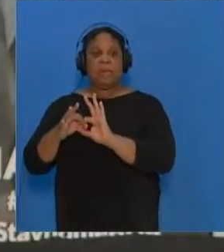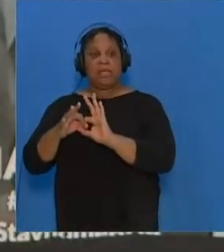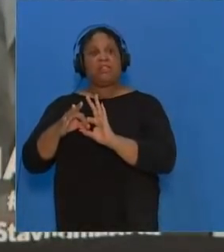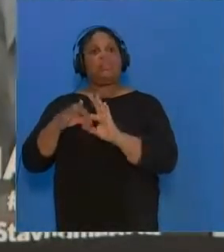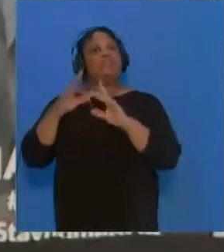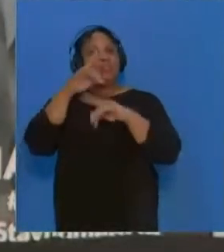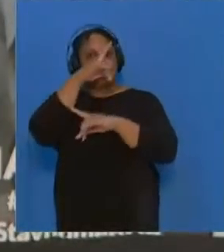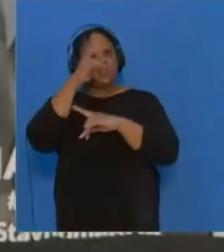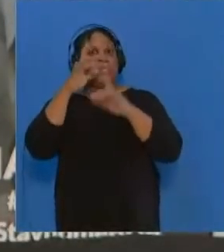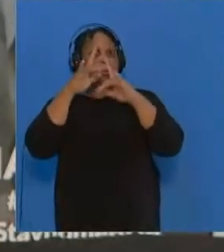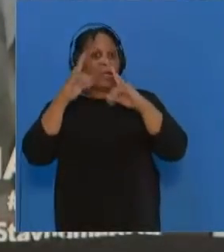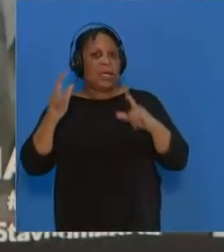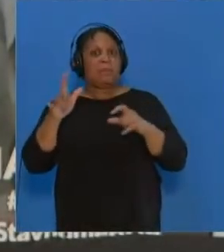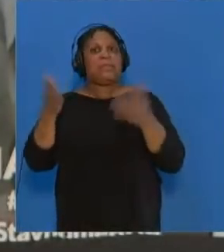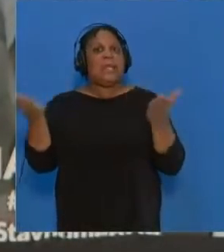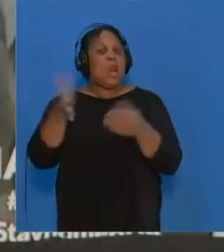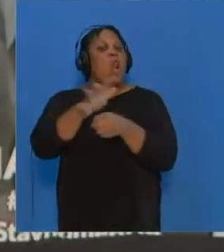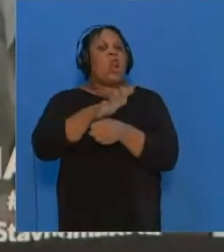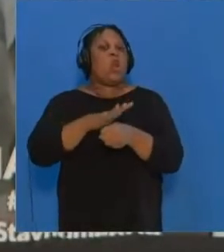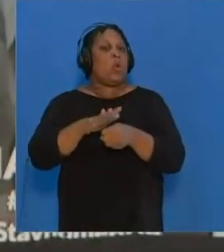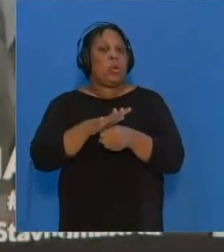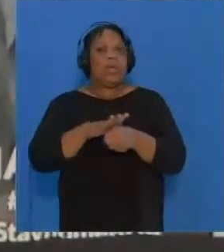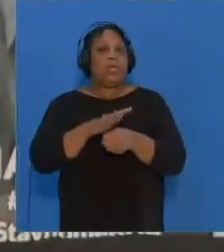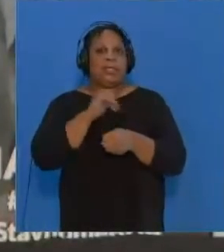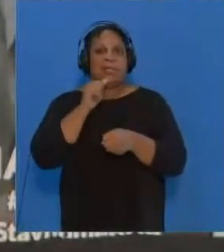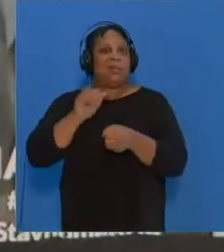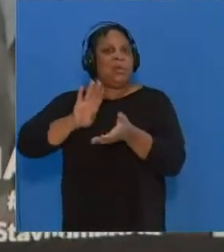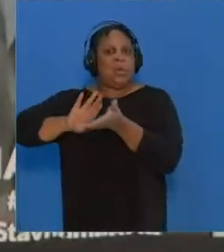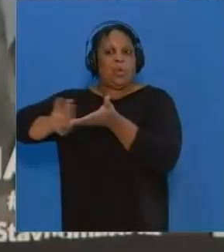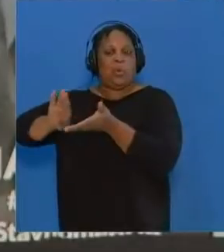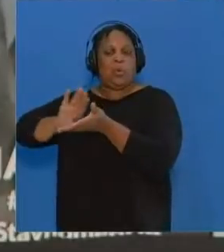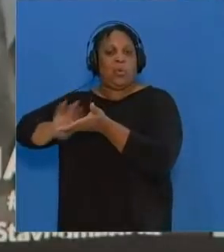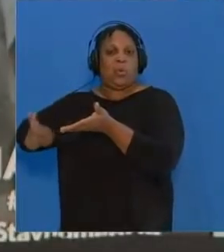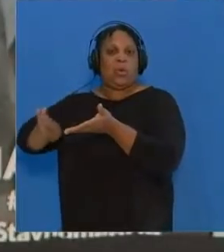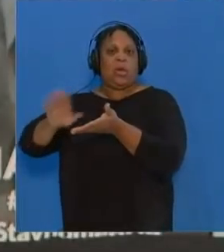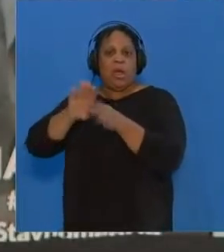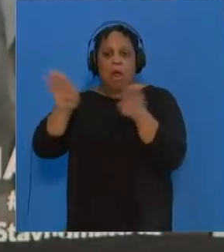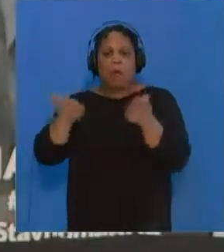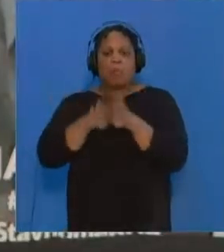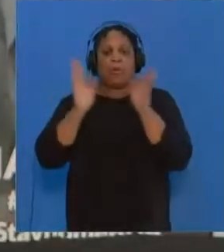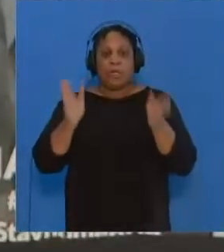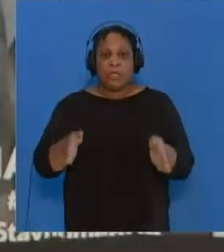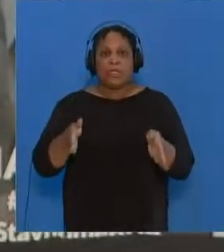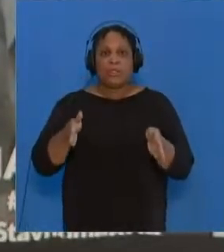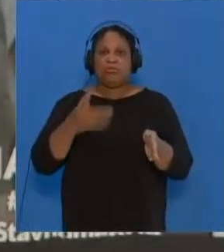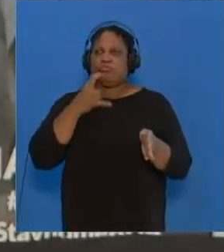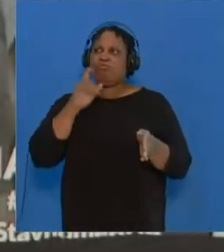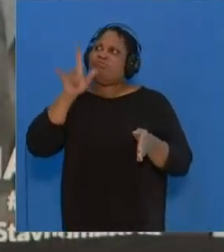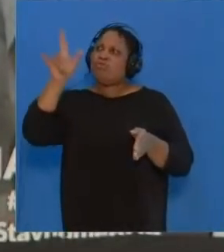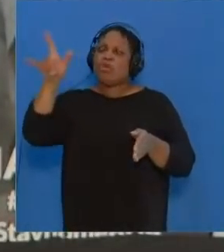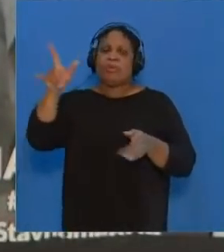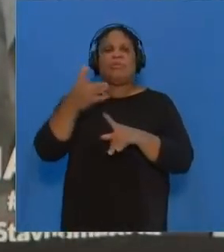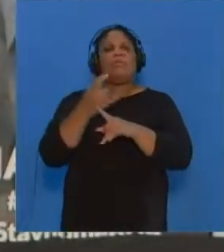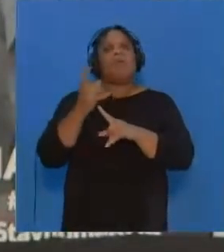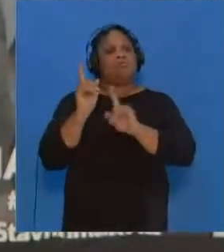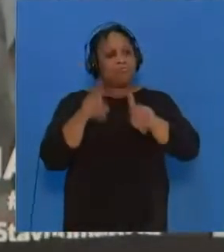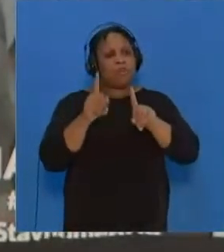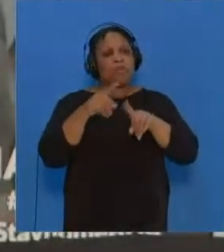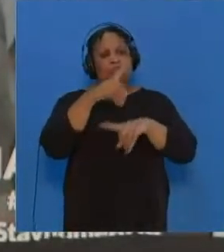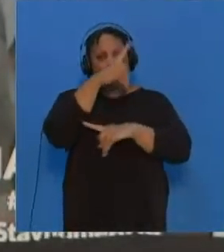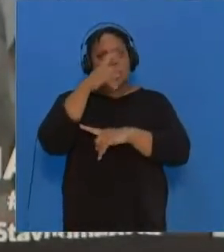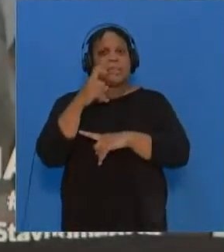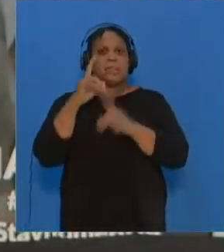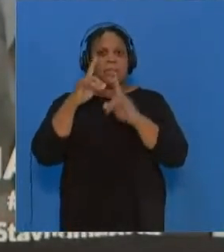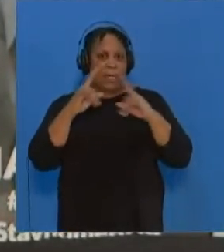the application is made locally, and we would not exclude a Bermudian child who is at school overseas from attending a summer camp when they are